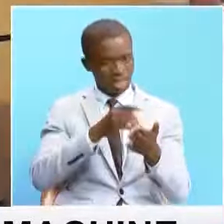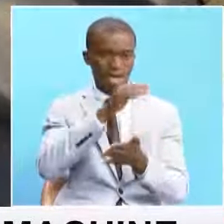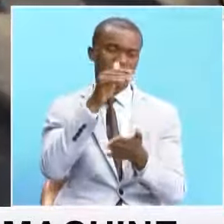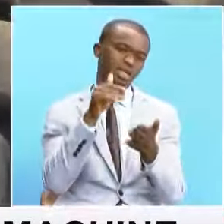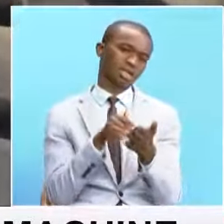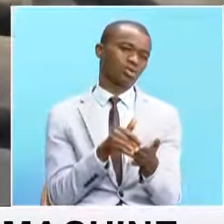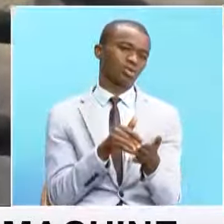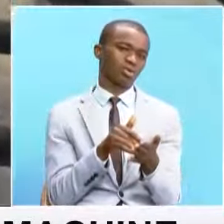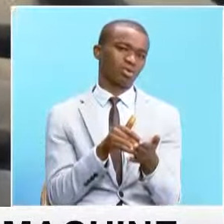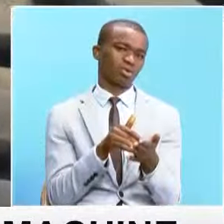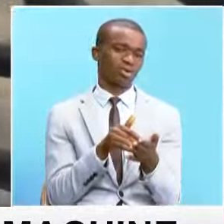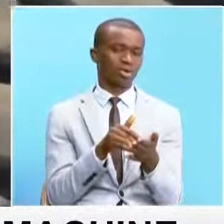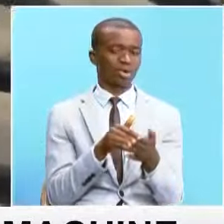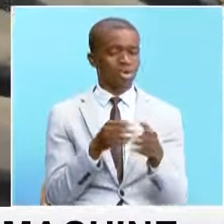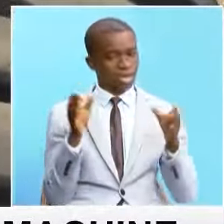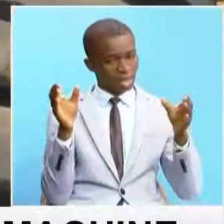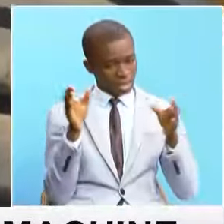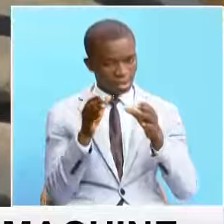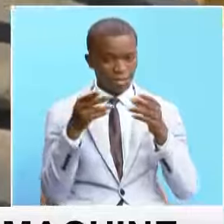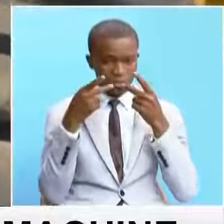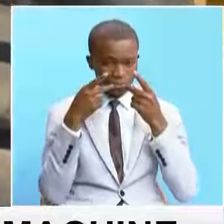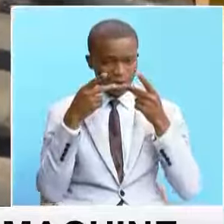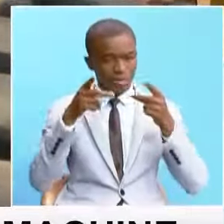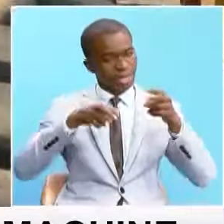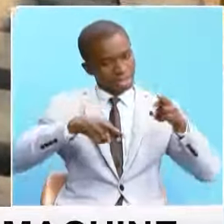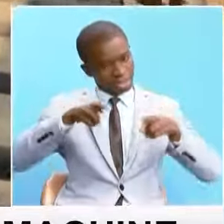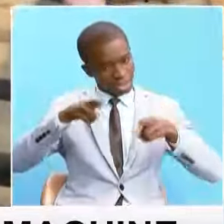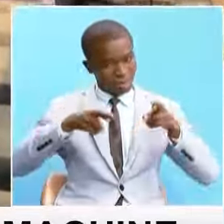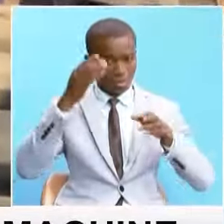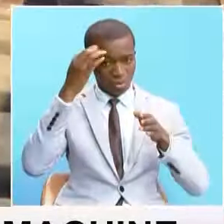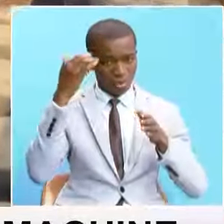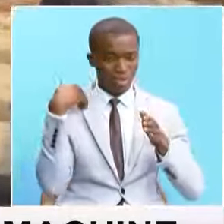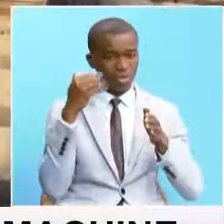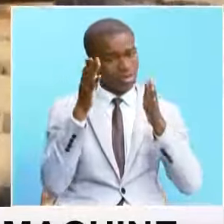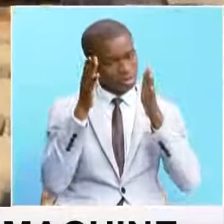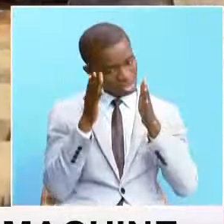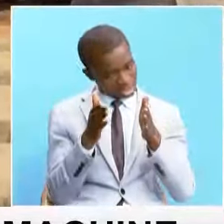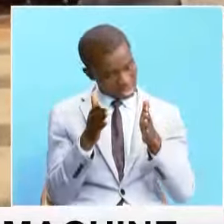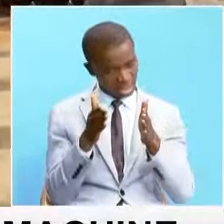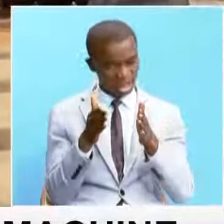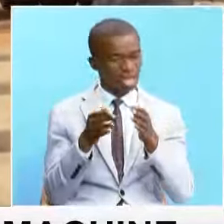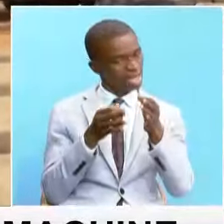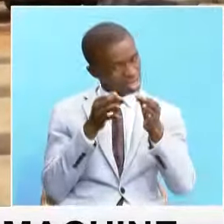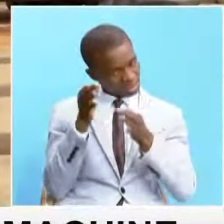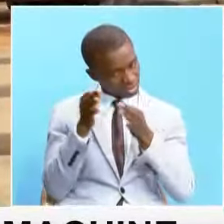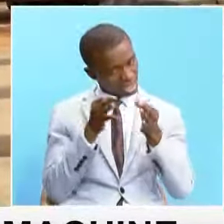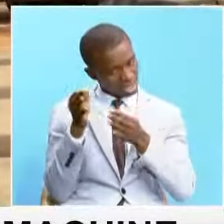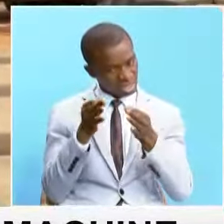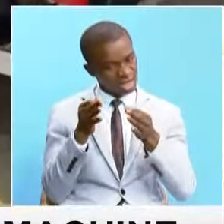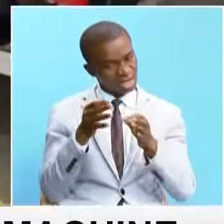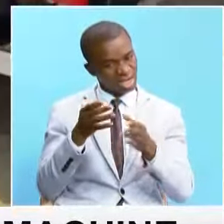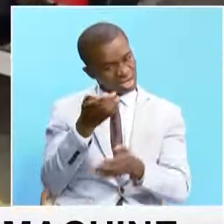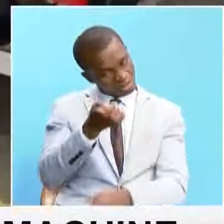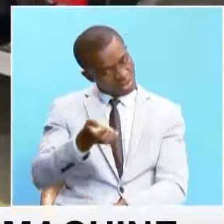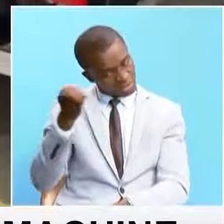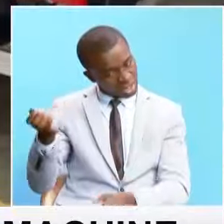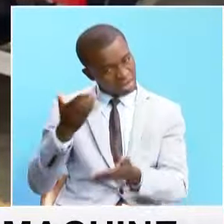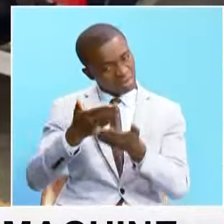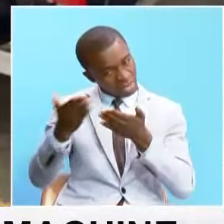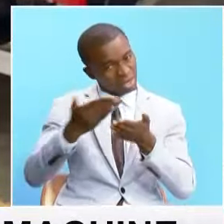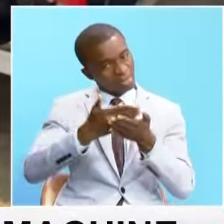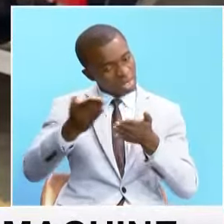constituencies. Council Public Relations Officer Rebecca Mawere has given a description of the equipment purchased so far. The local